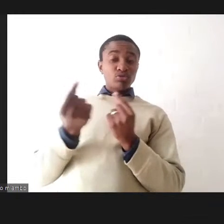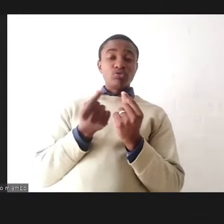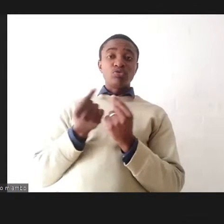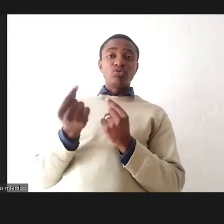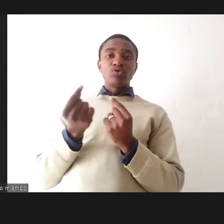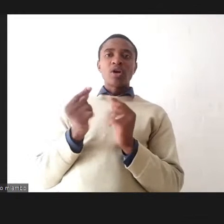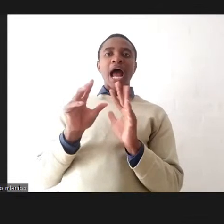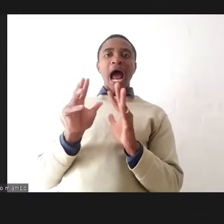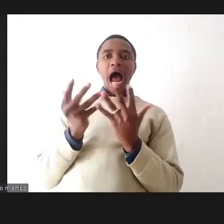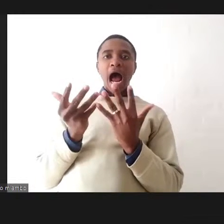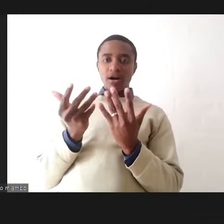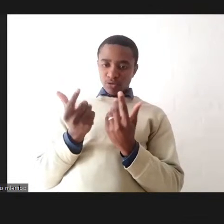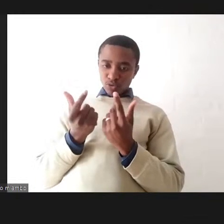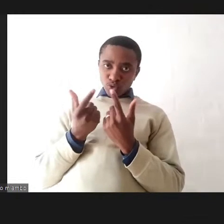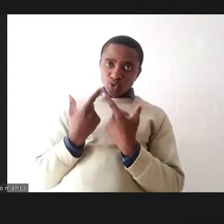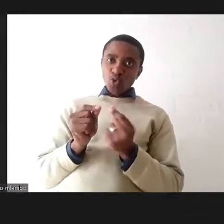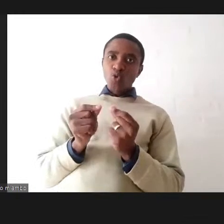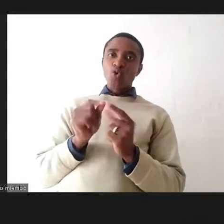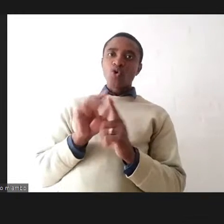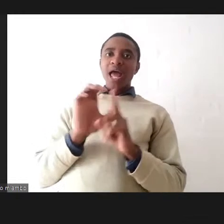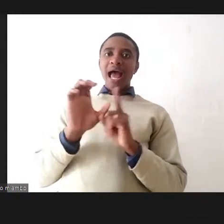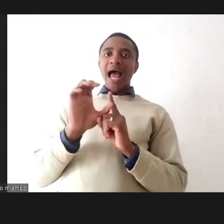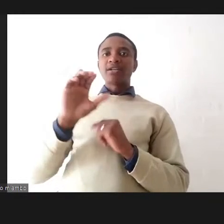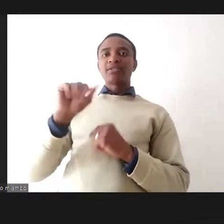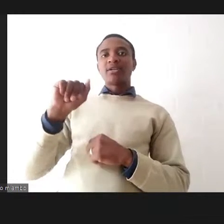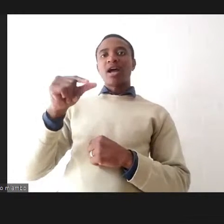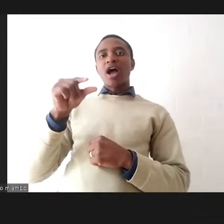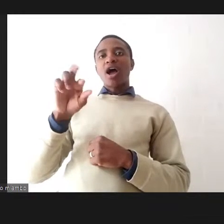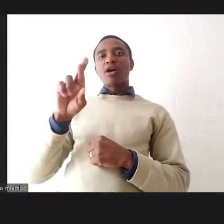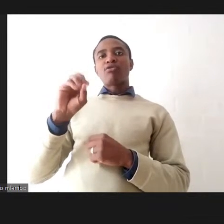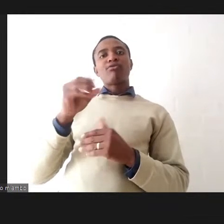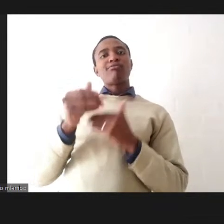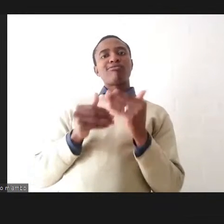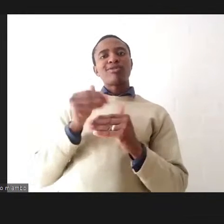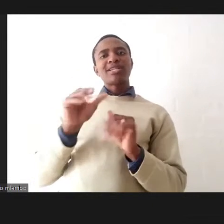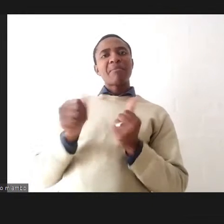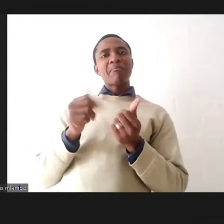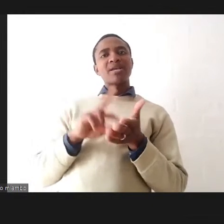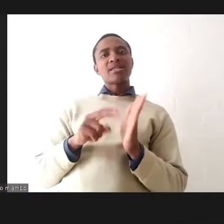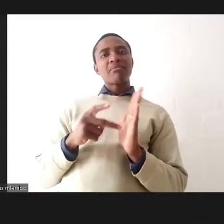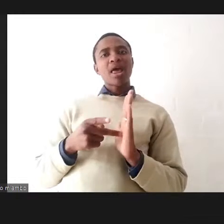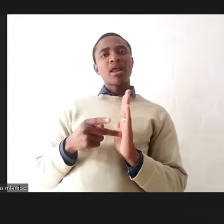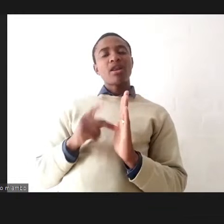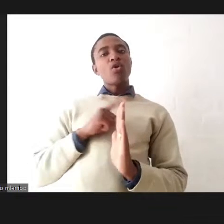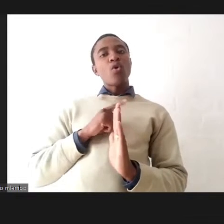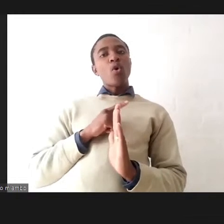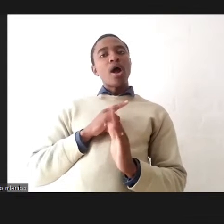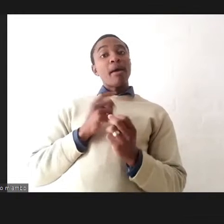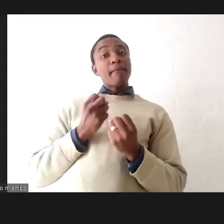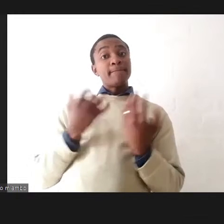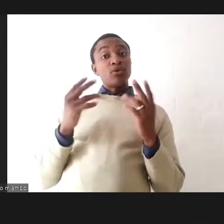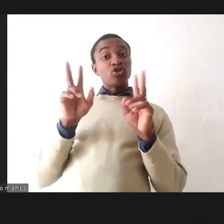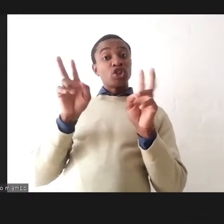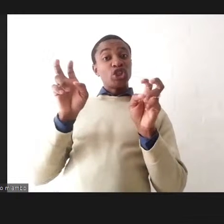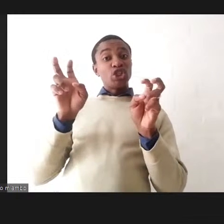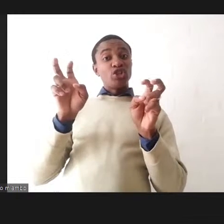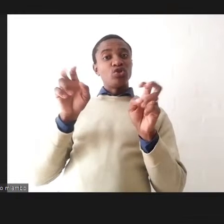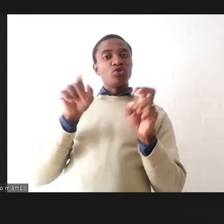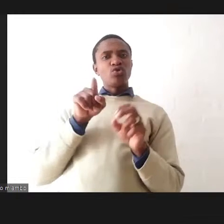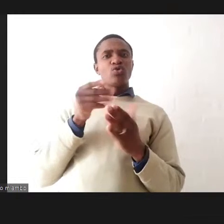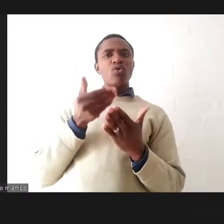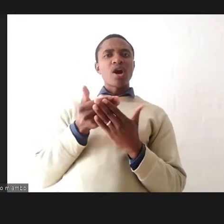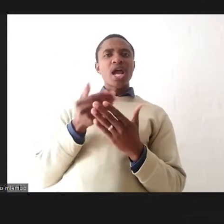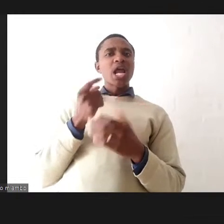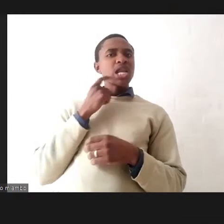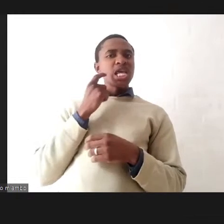implement the agriculture agro-processing master plan, because a lot of the issues that came up you could easily fit